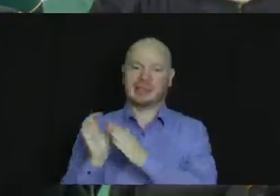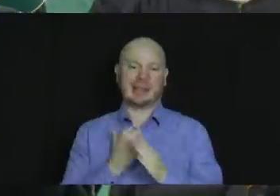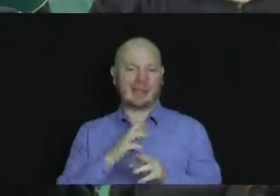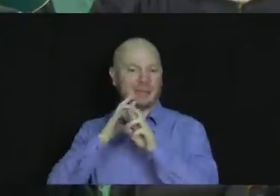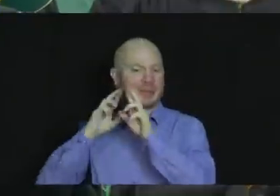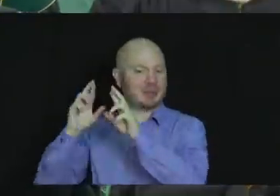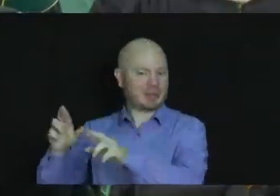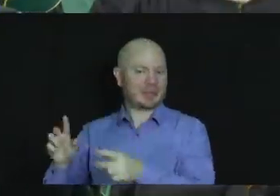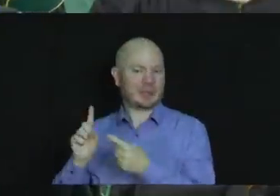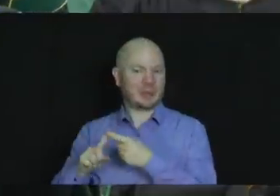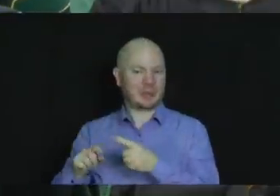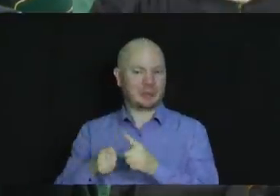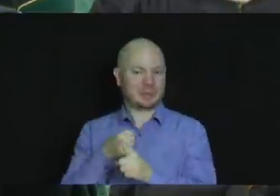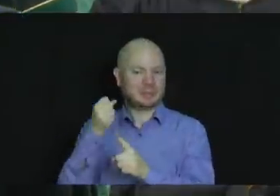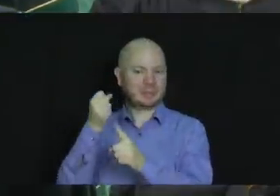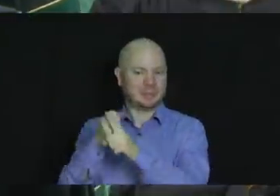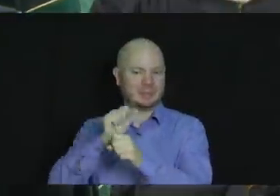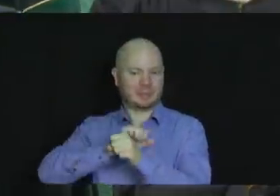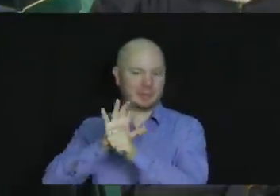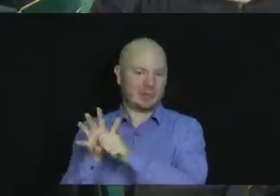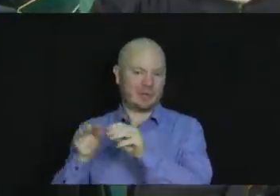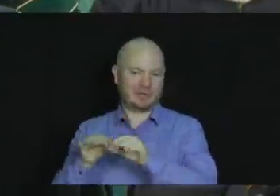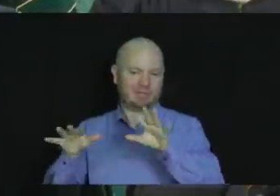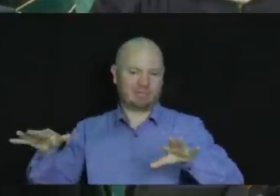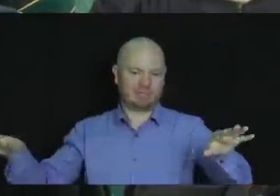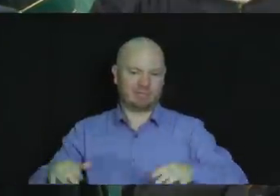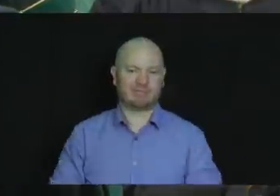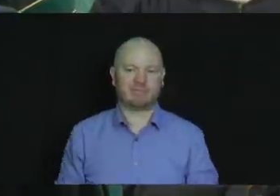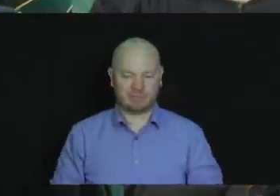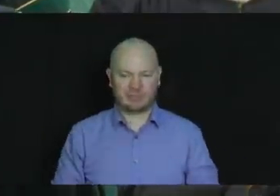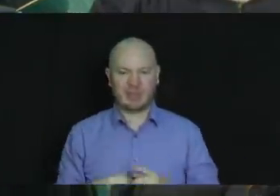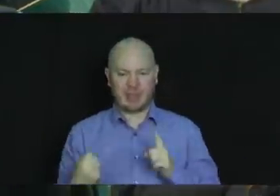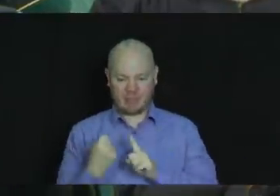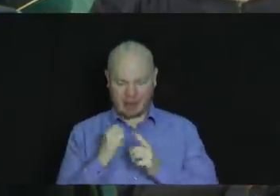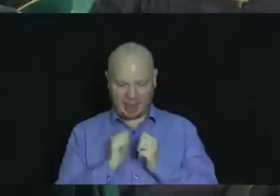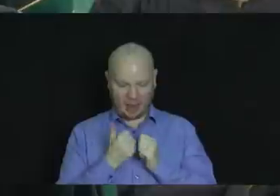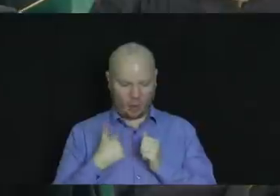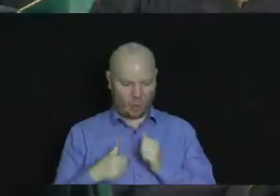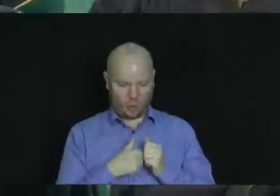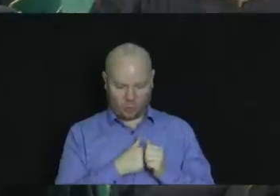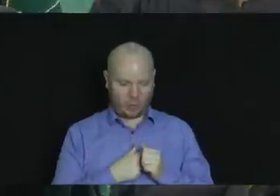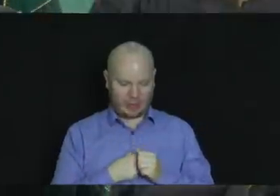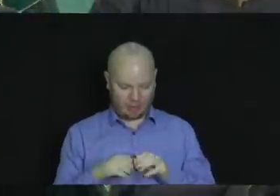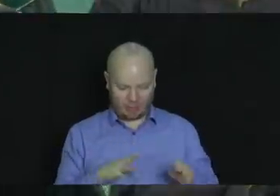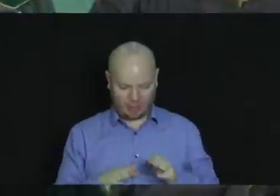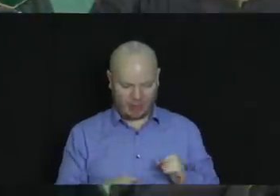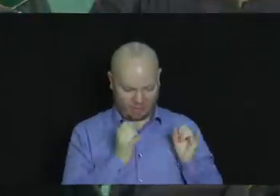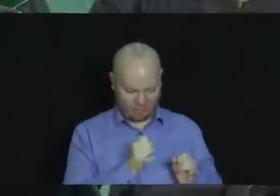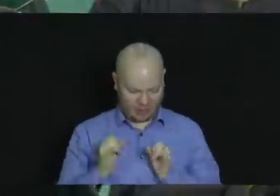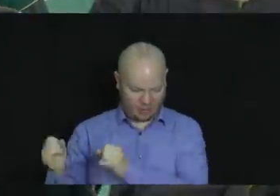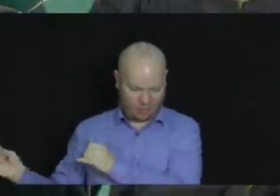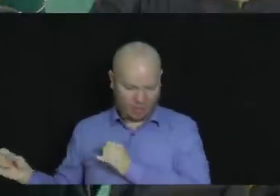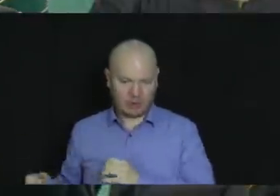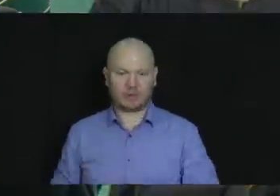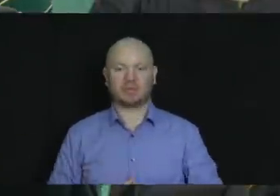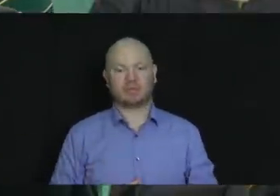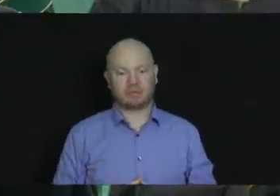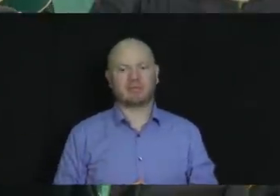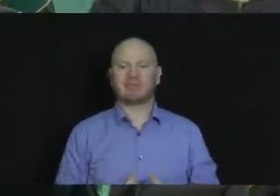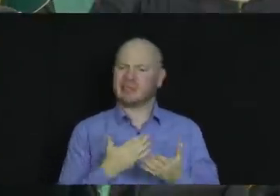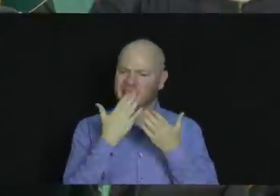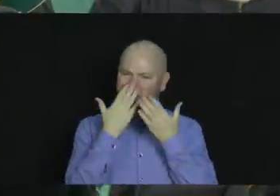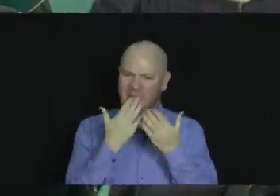by reinforcing the impact of our individual actions on those around us. I thank you for